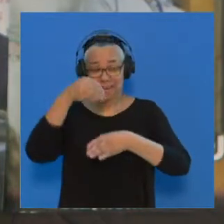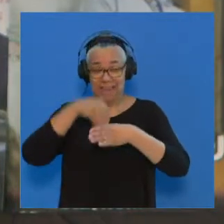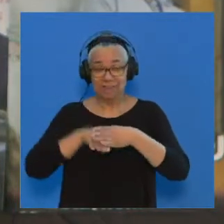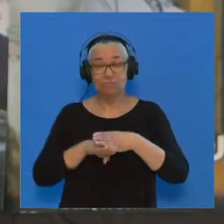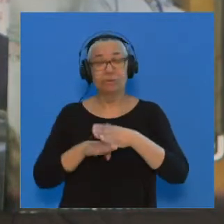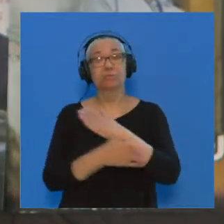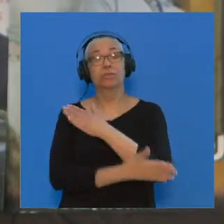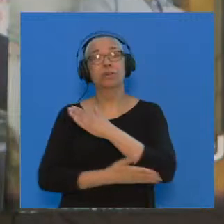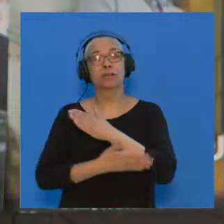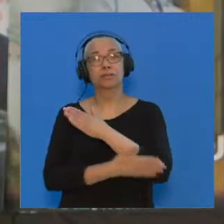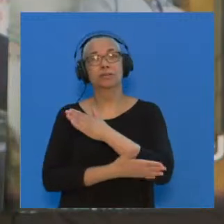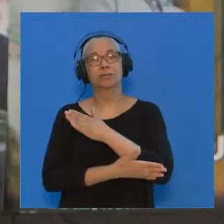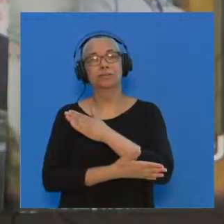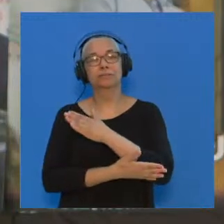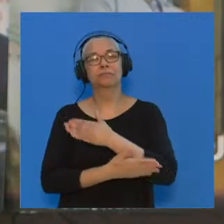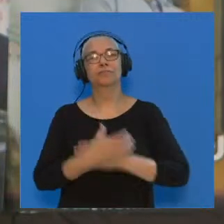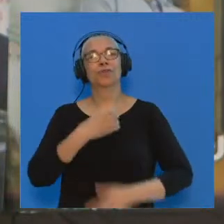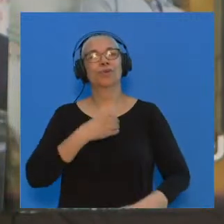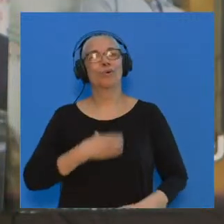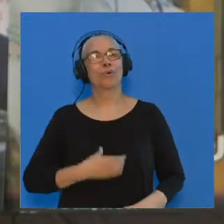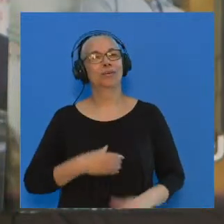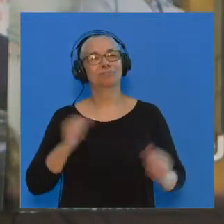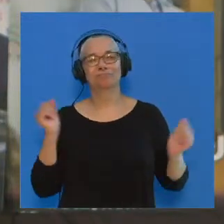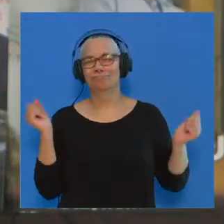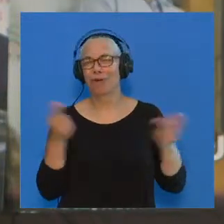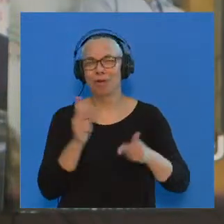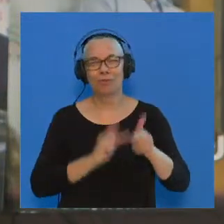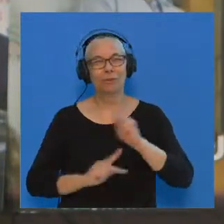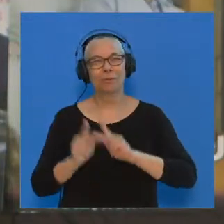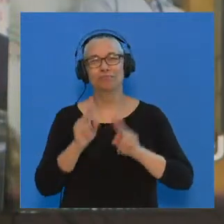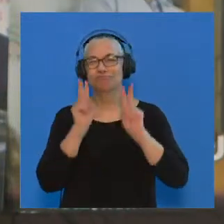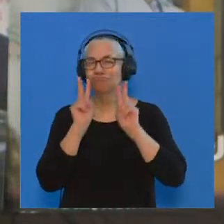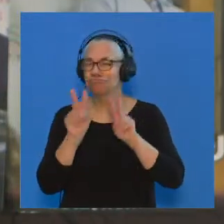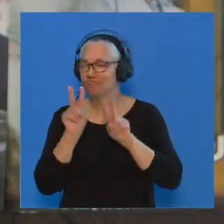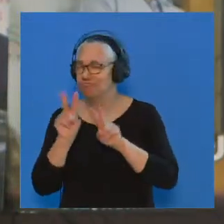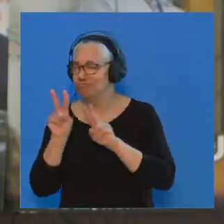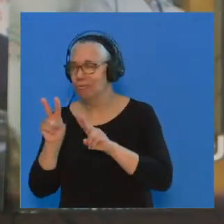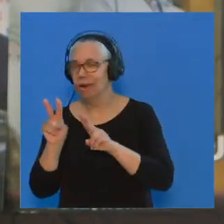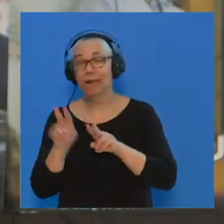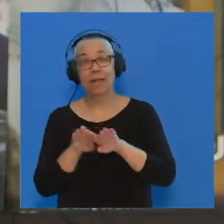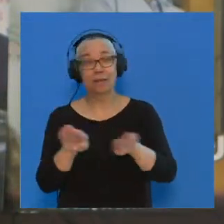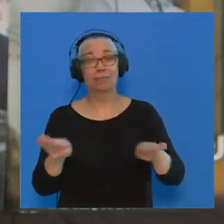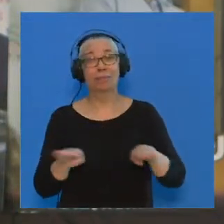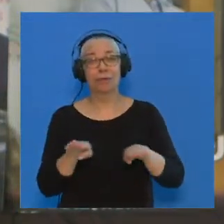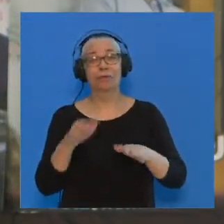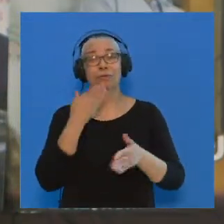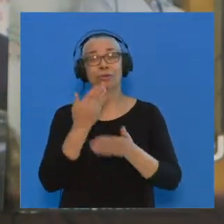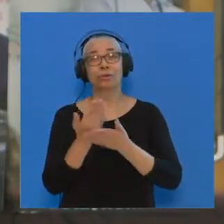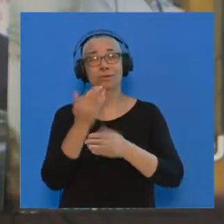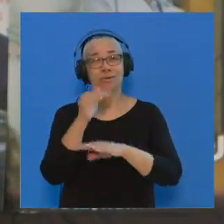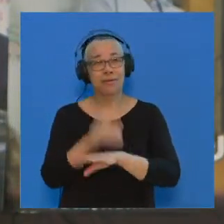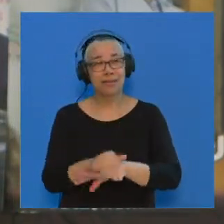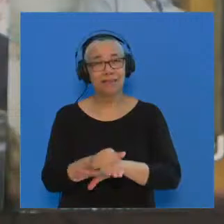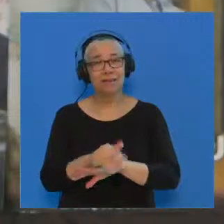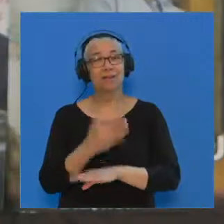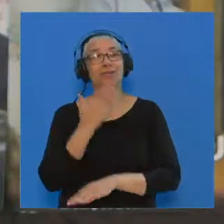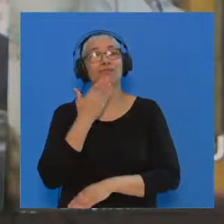So I wish all of the persons that are watching and all of Bermuda a very good night. So thank you,